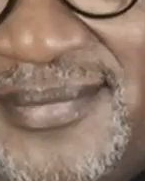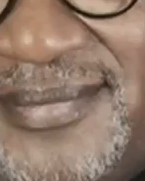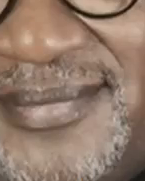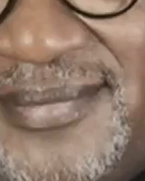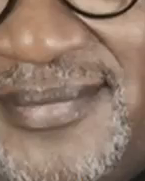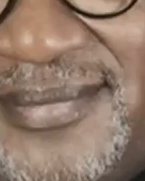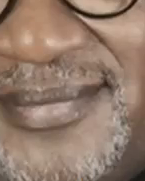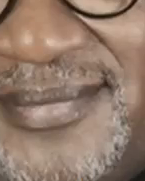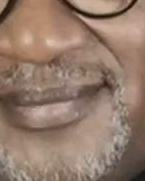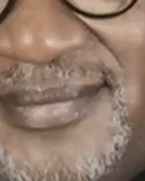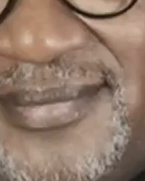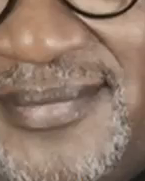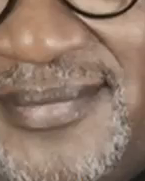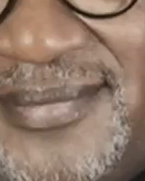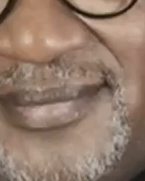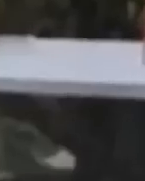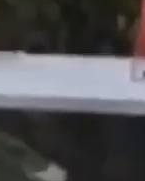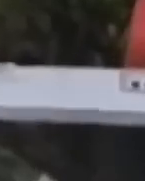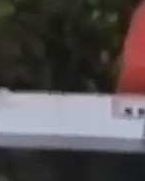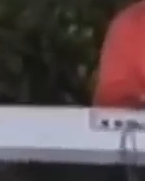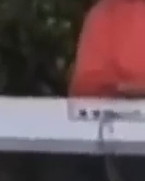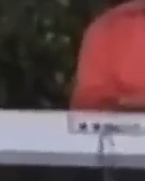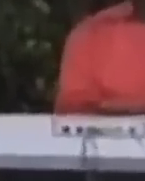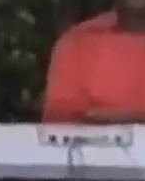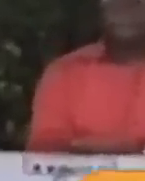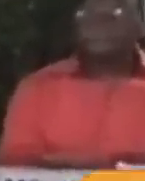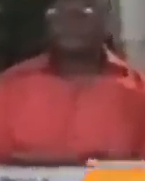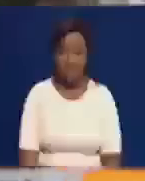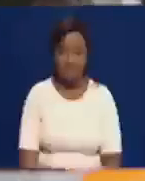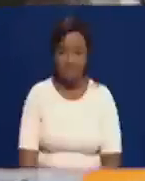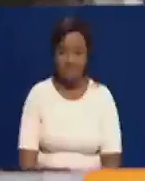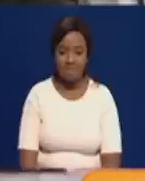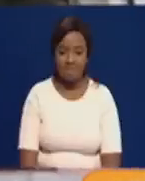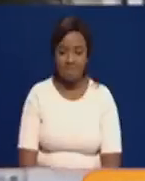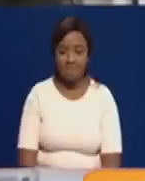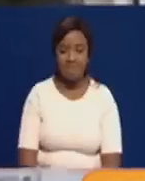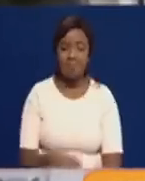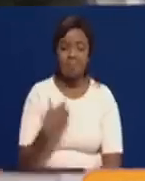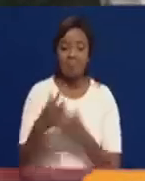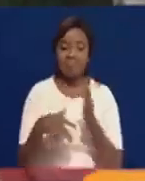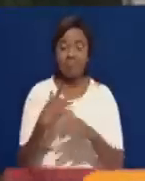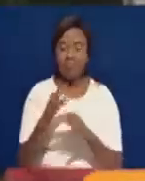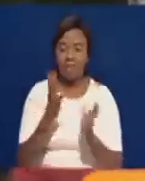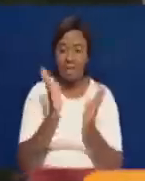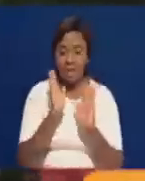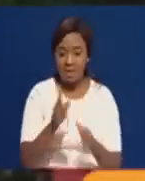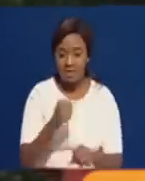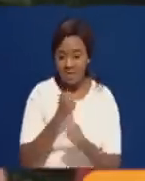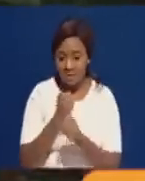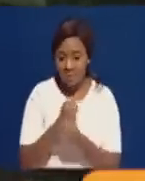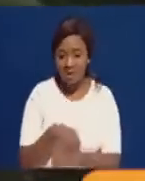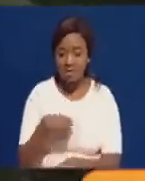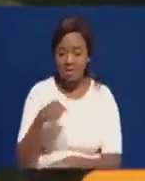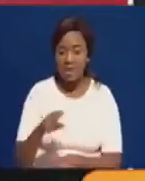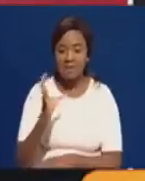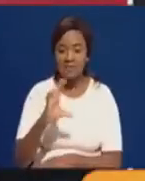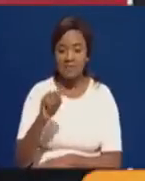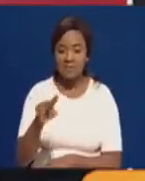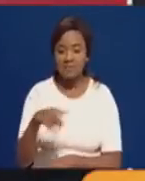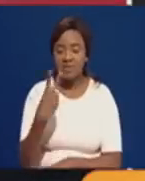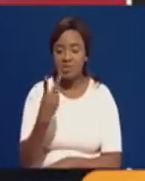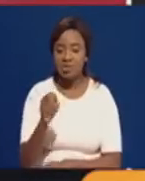compelling primetime TV personalities. Catherine left RMS in 2015 before she returned to where her career